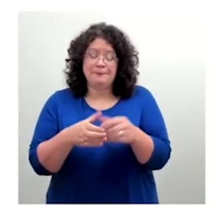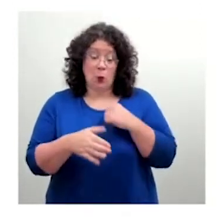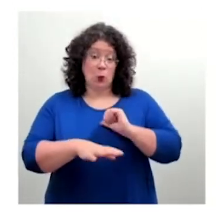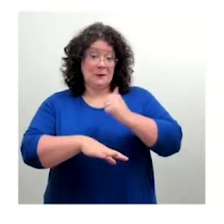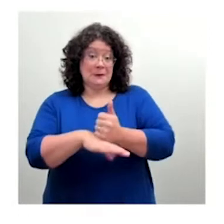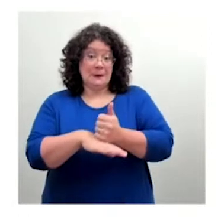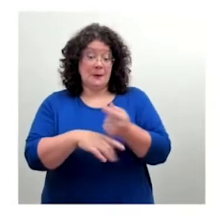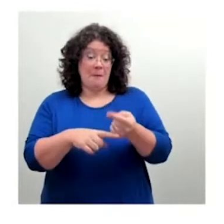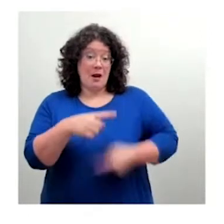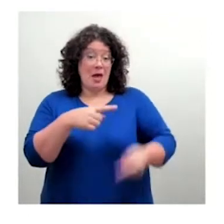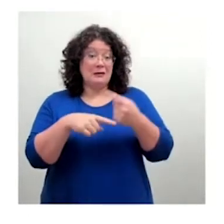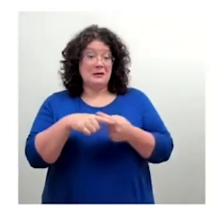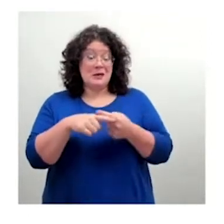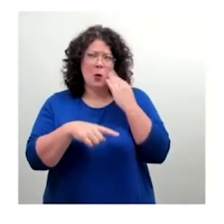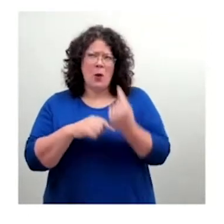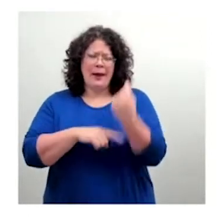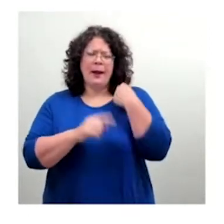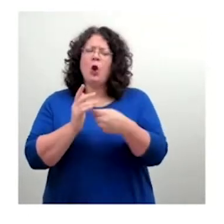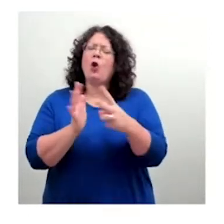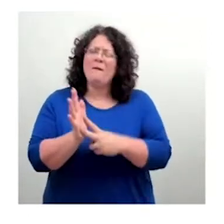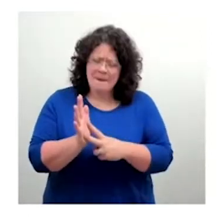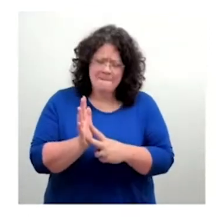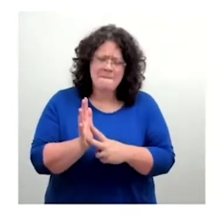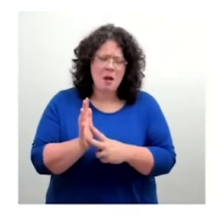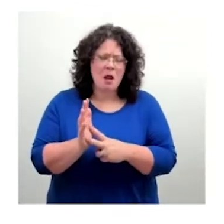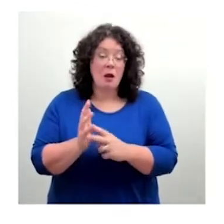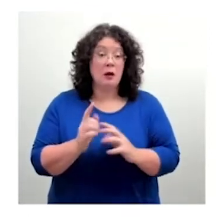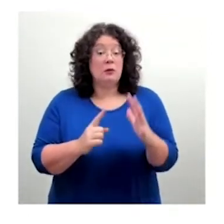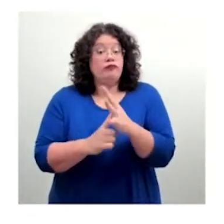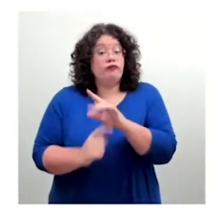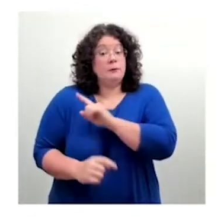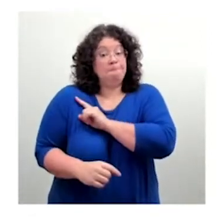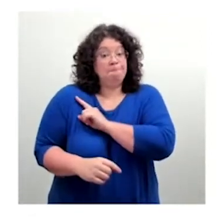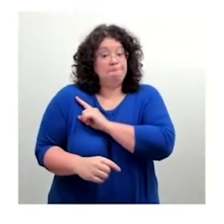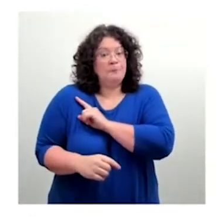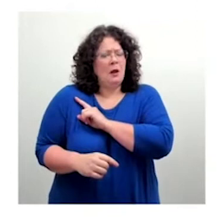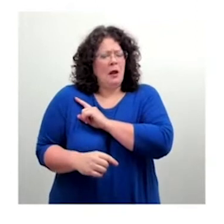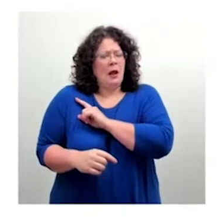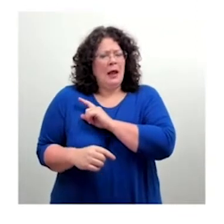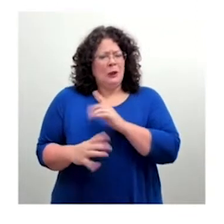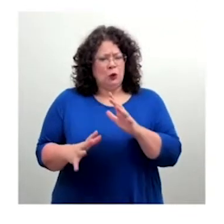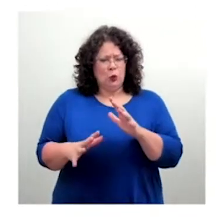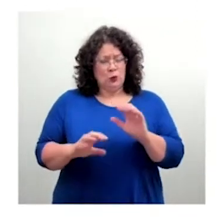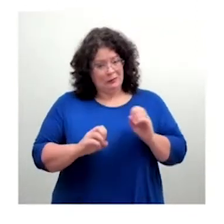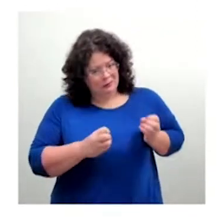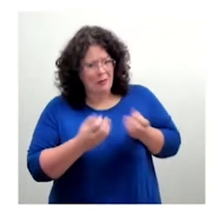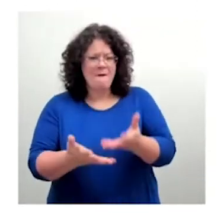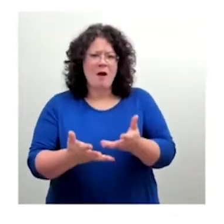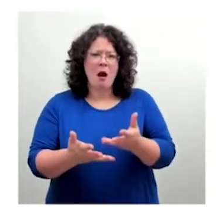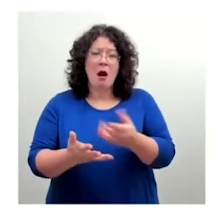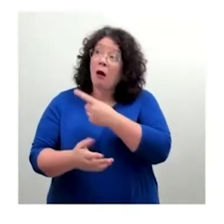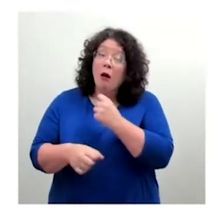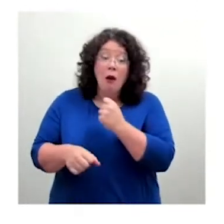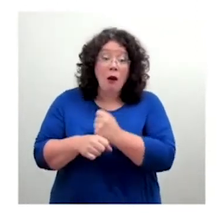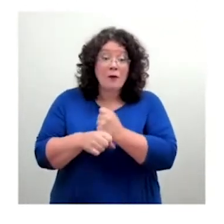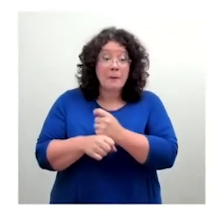the government a new strategy for disability. We're currently penciled in to publish